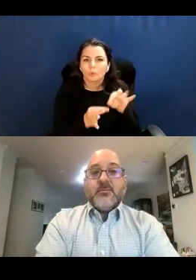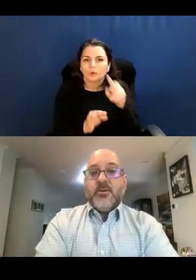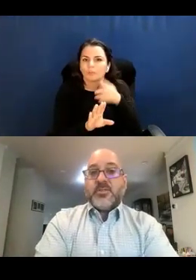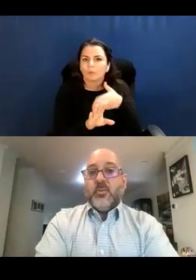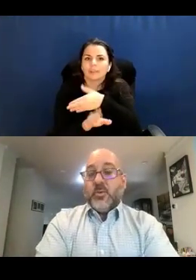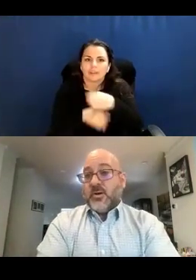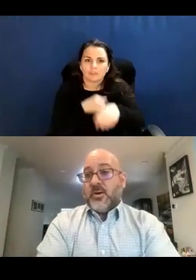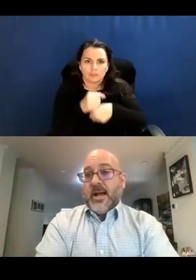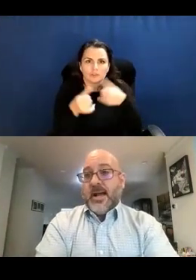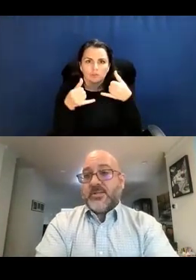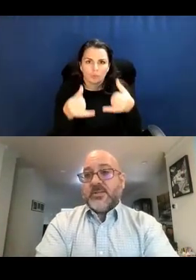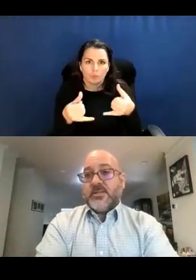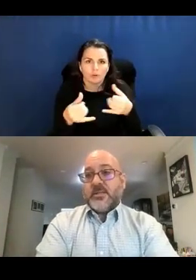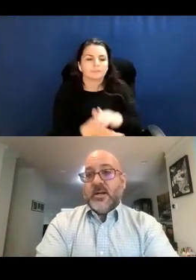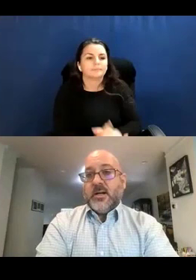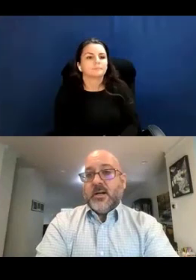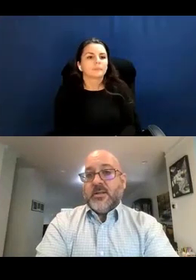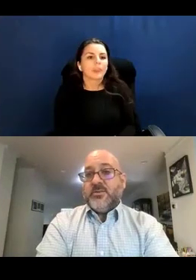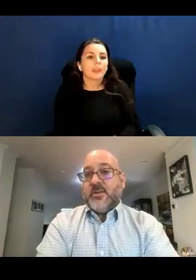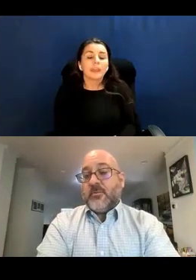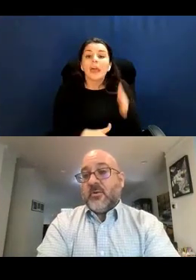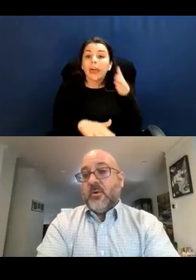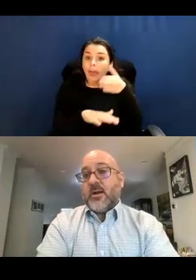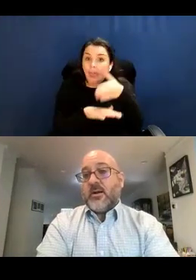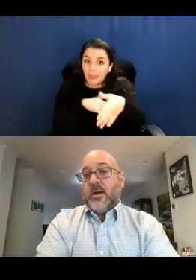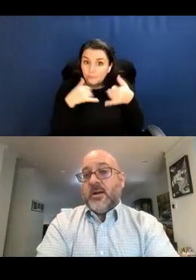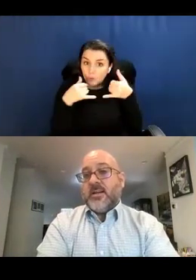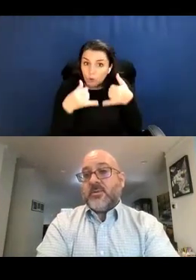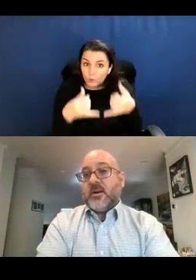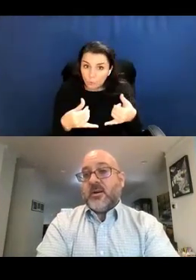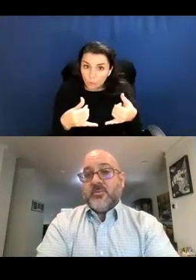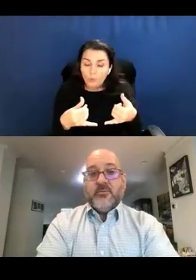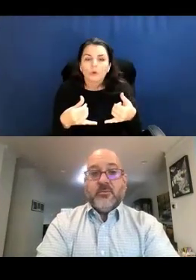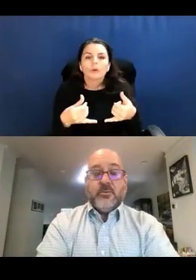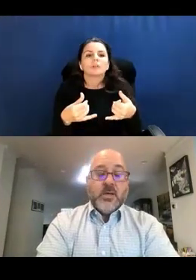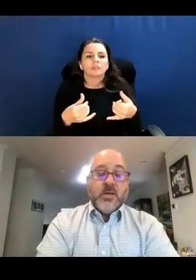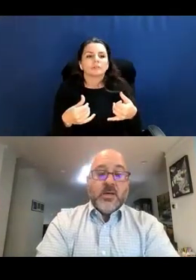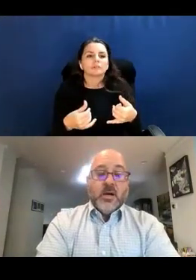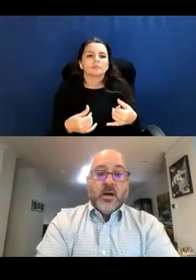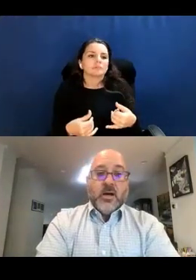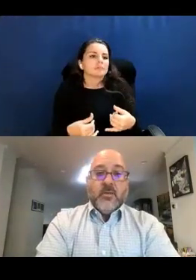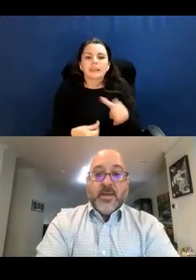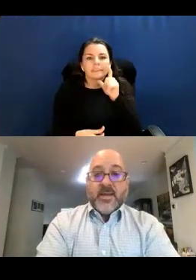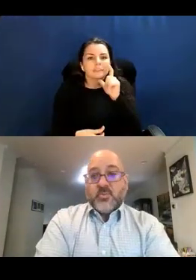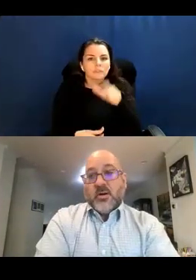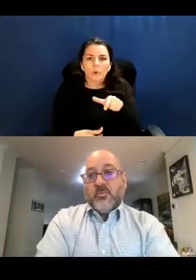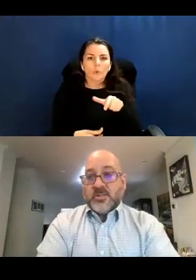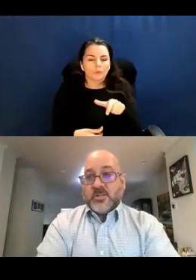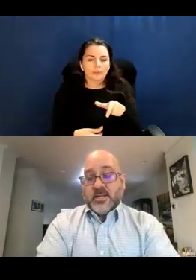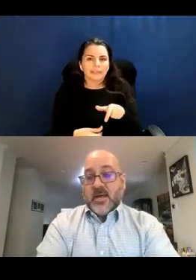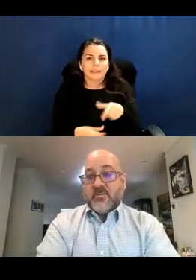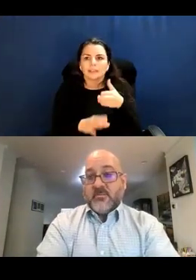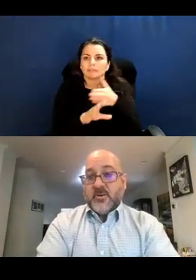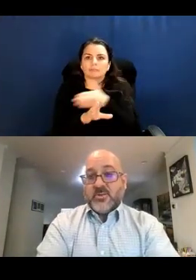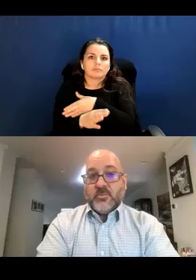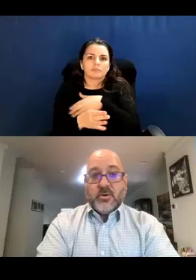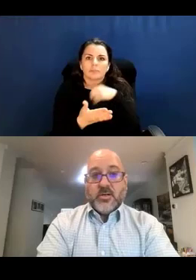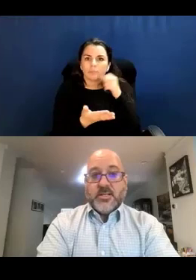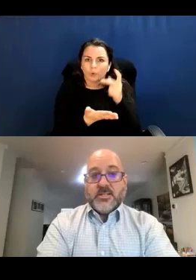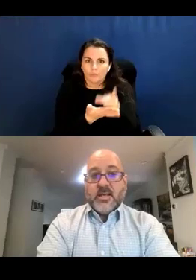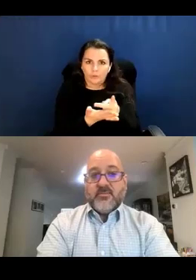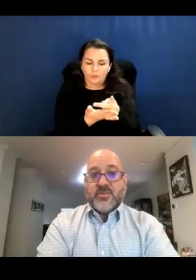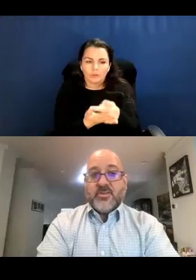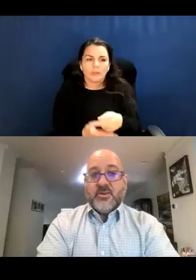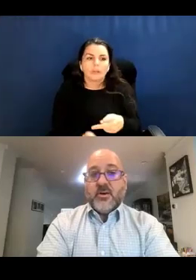There are some post-award actions that do not require NIH prior approval. The biggest one, which is again for most